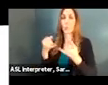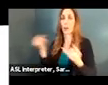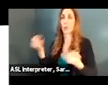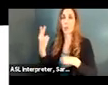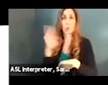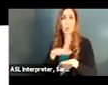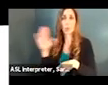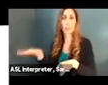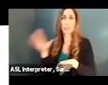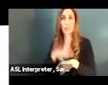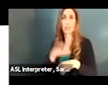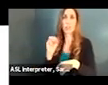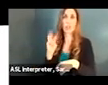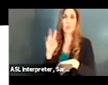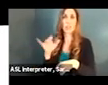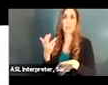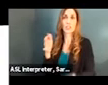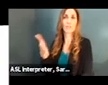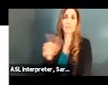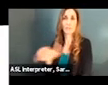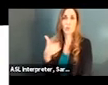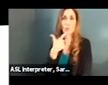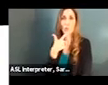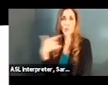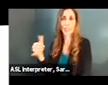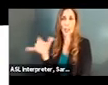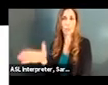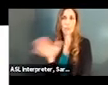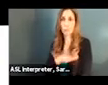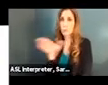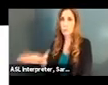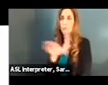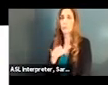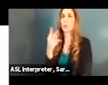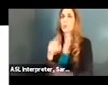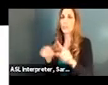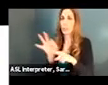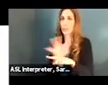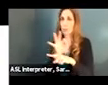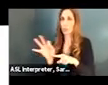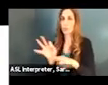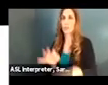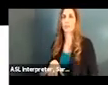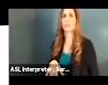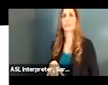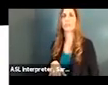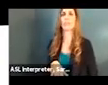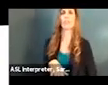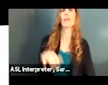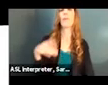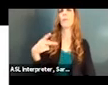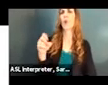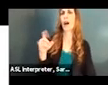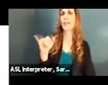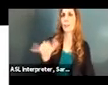so something that can do 2 different things. It has a red piece and a yellow piece. It has 2 functionalities. And then we have some proximity switches. So this